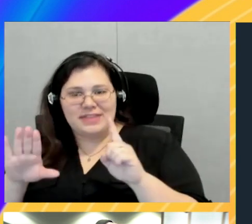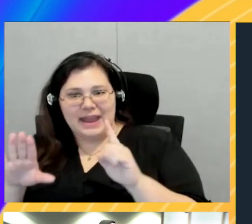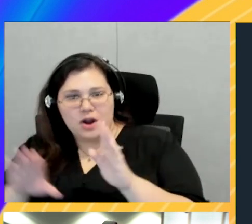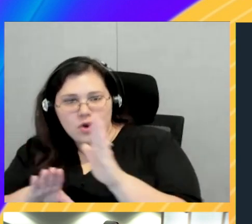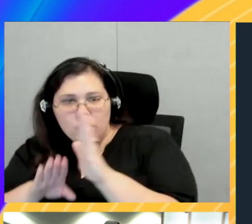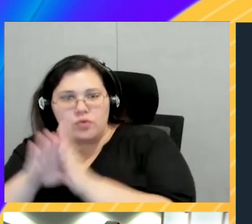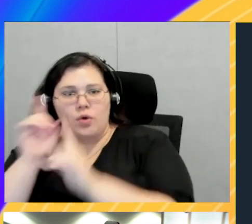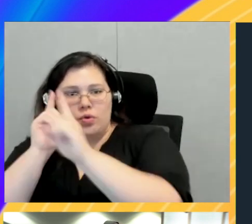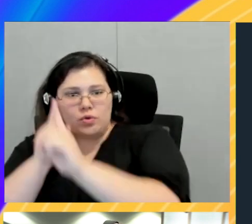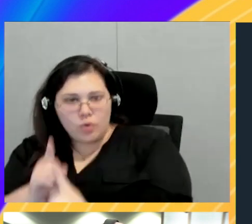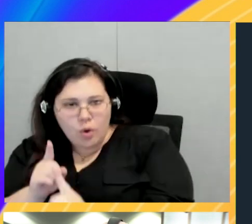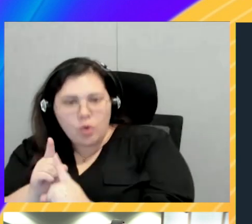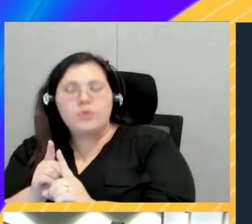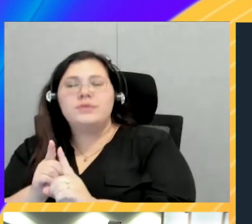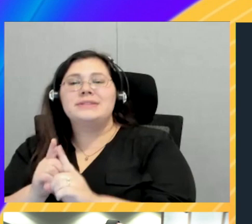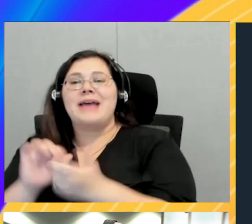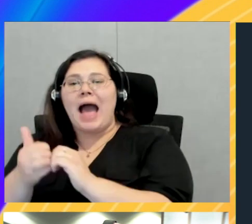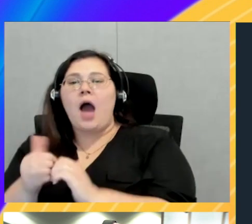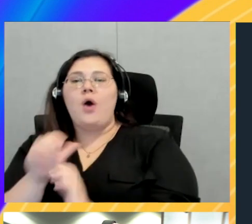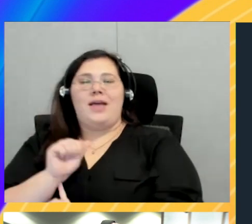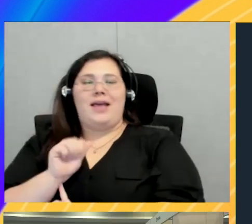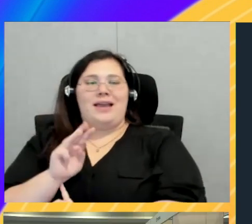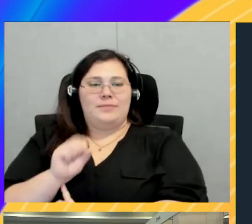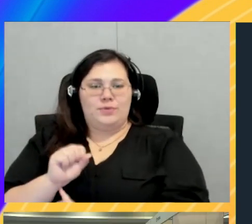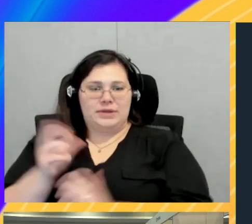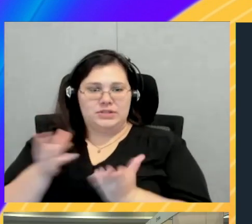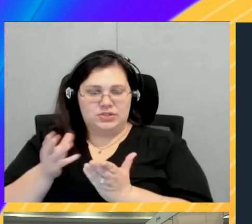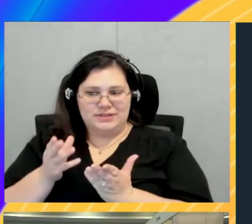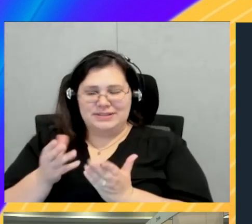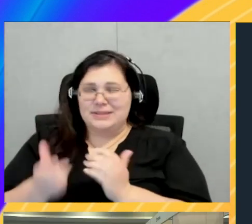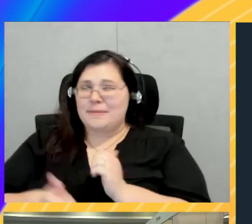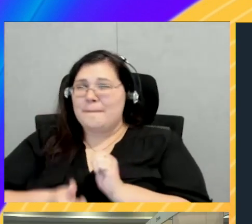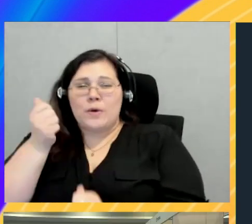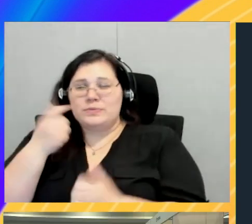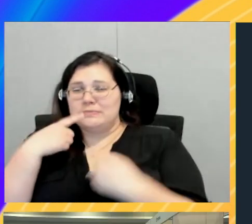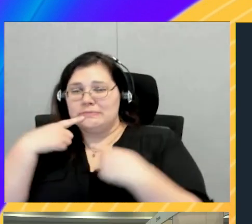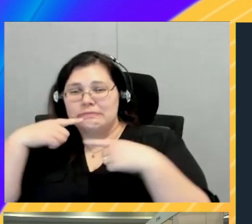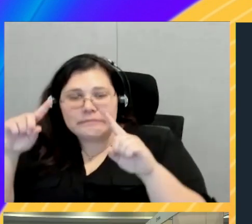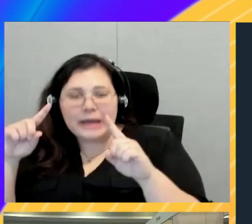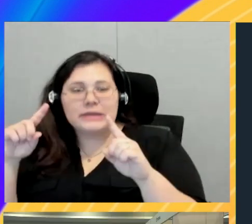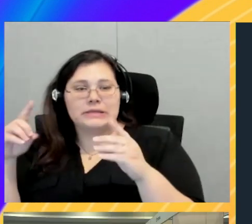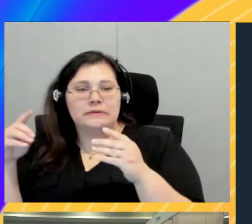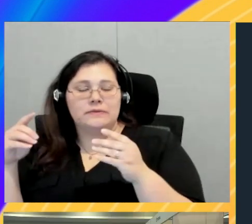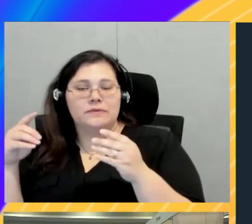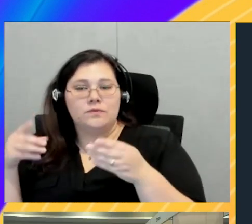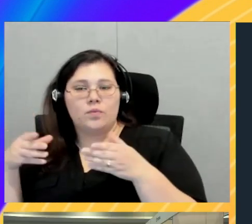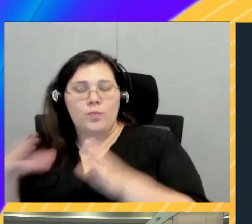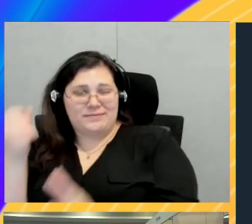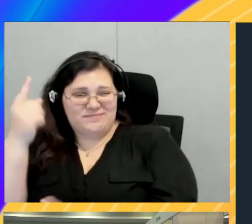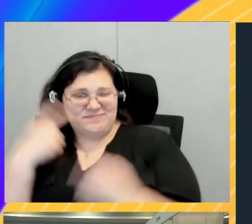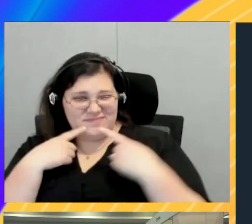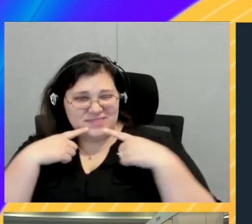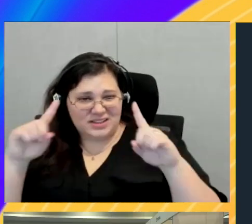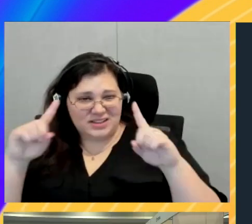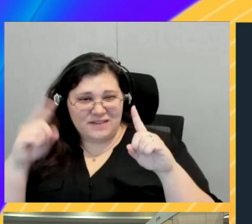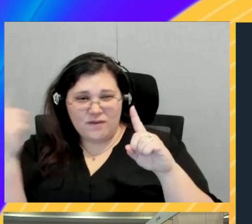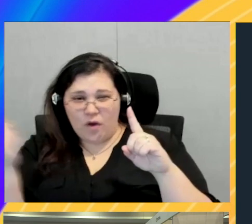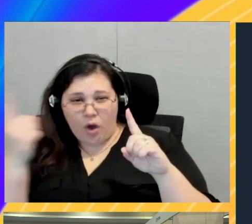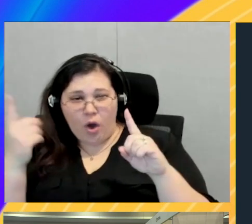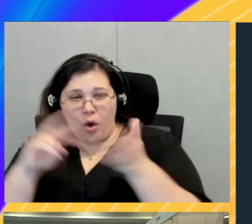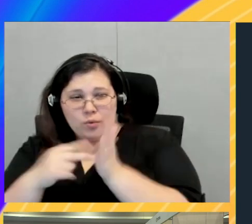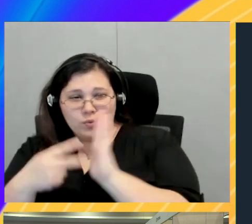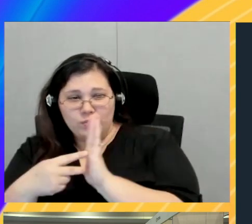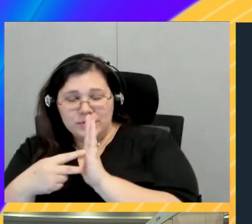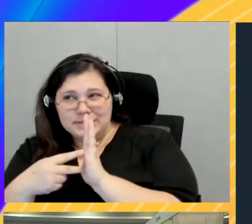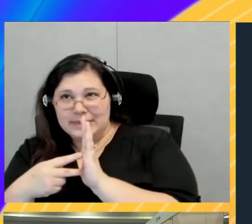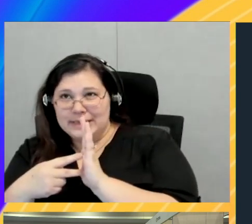through the AWS services in the most effective way possible. And effective doesn't always match to the most expensive or